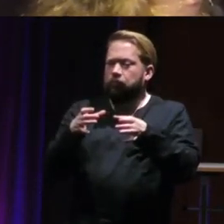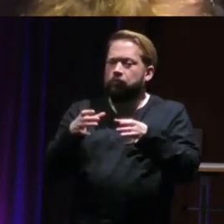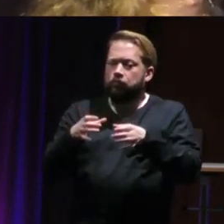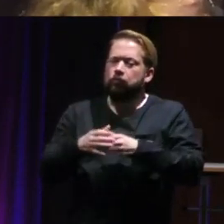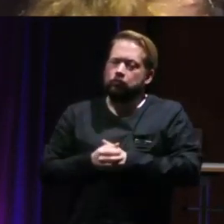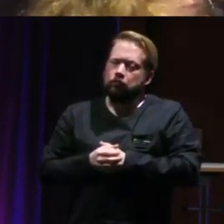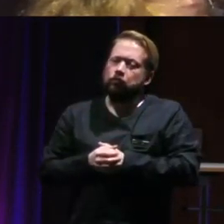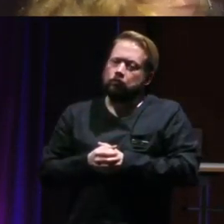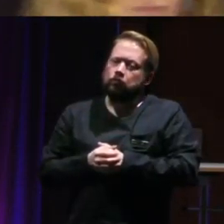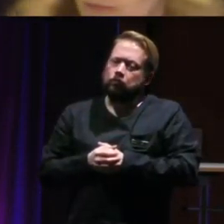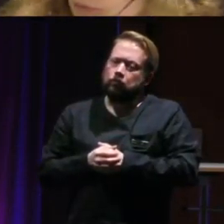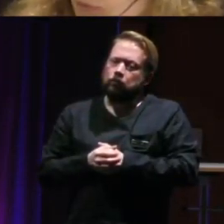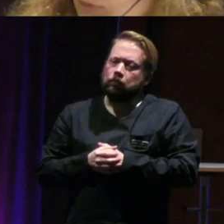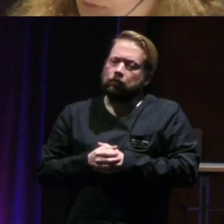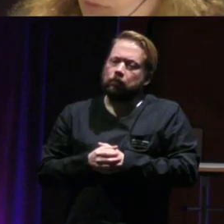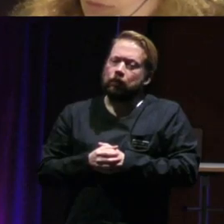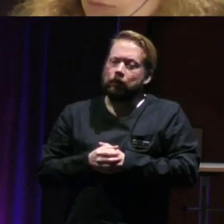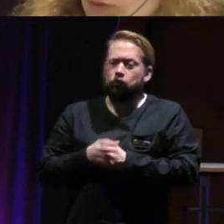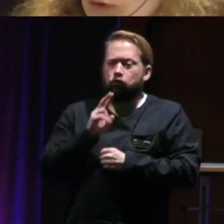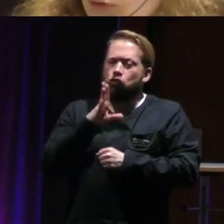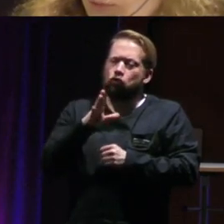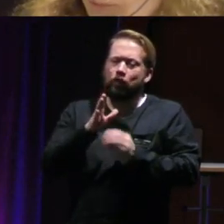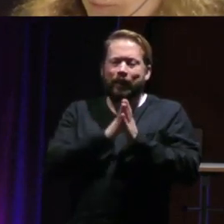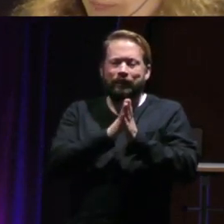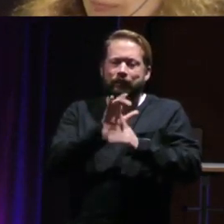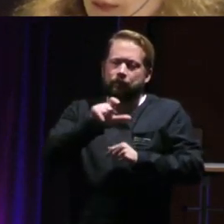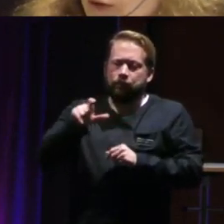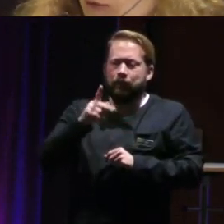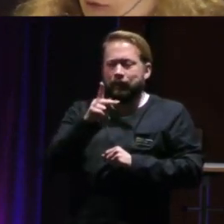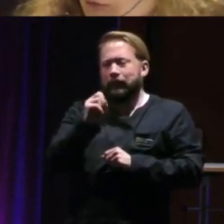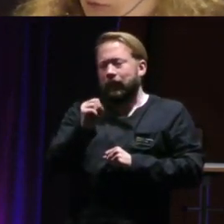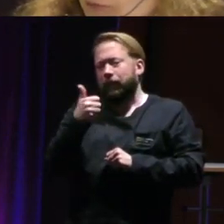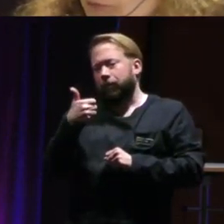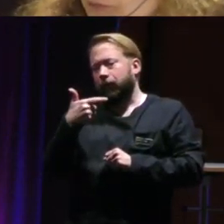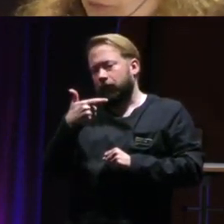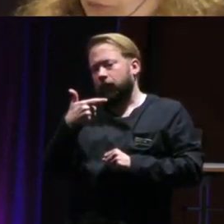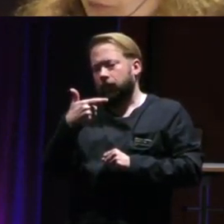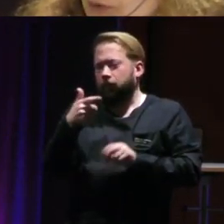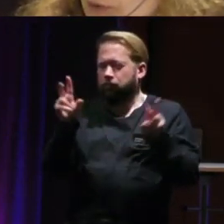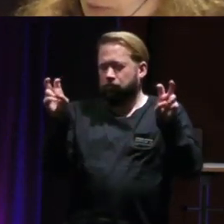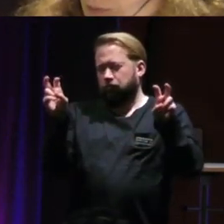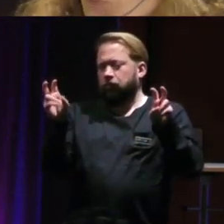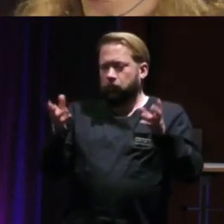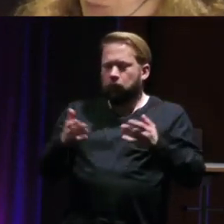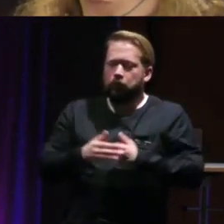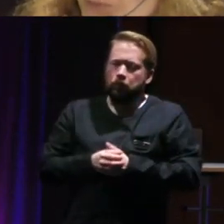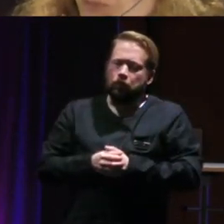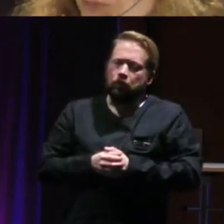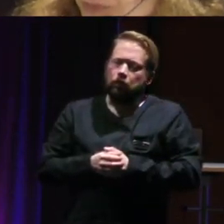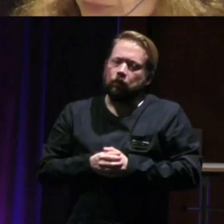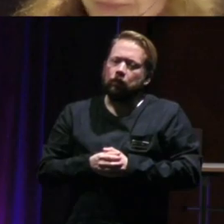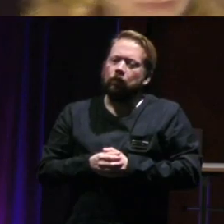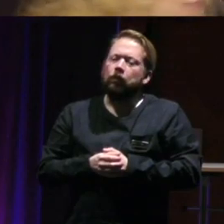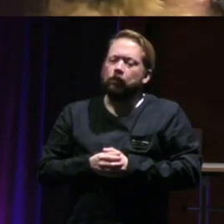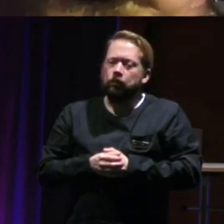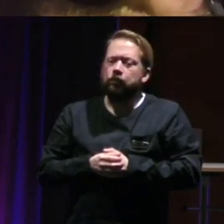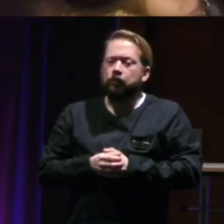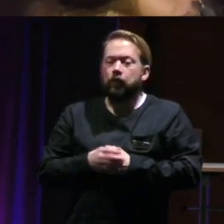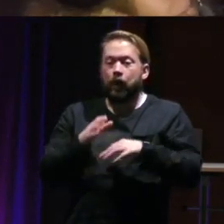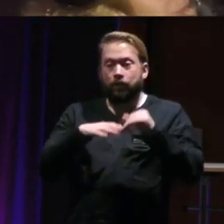Christian KGBists, let's put it like this. So that's about stinking